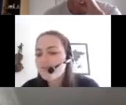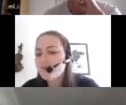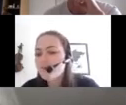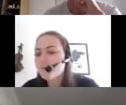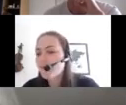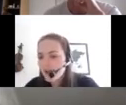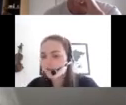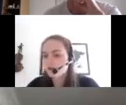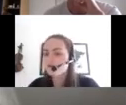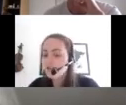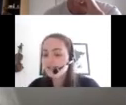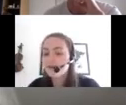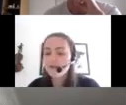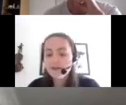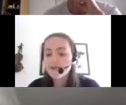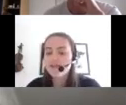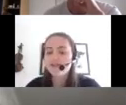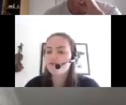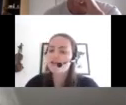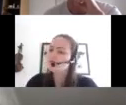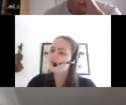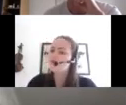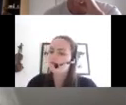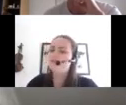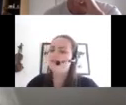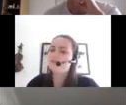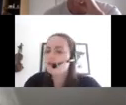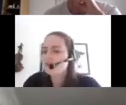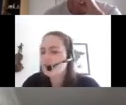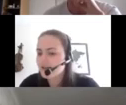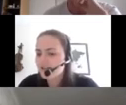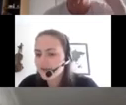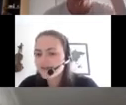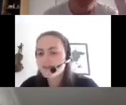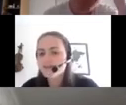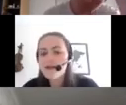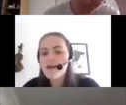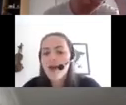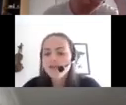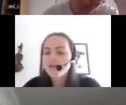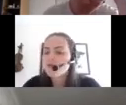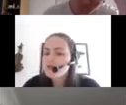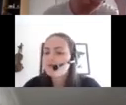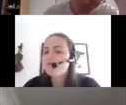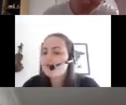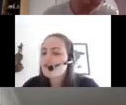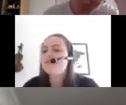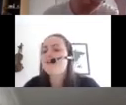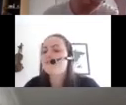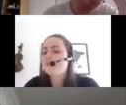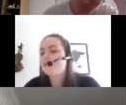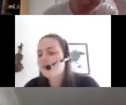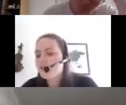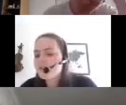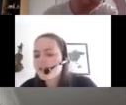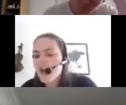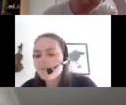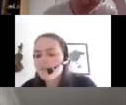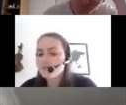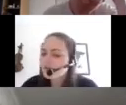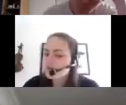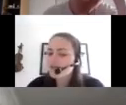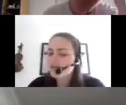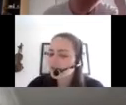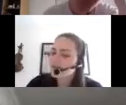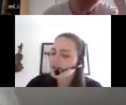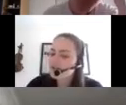some people have got fears about using these softwares for those reasons, because they've read some articles. So it's really important for you to have a little look at